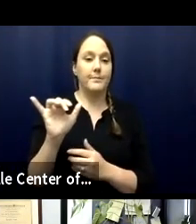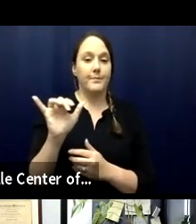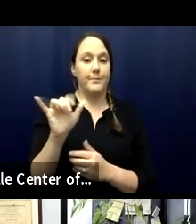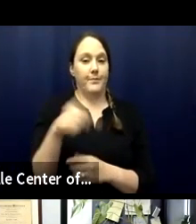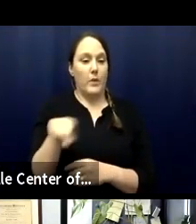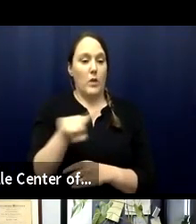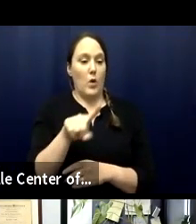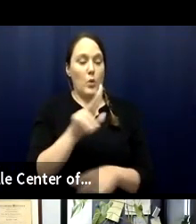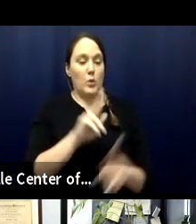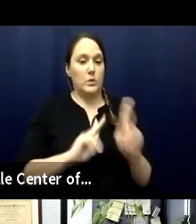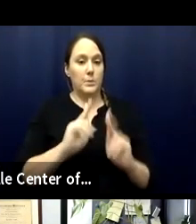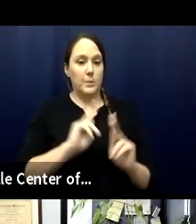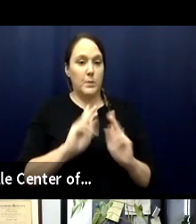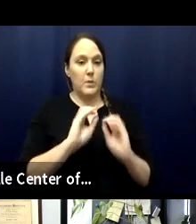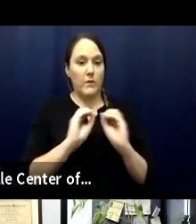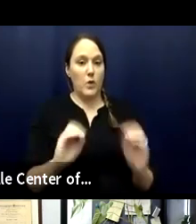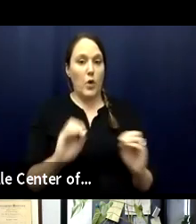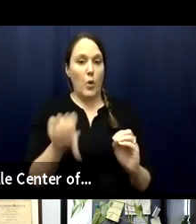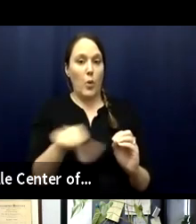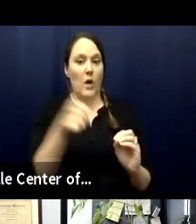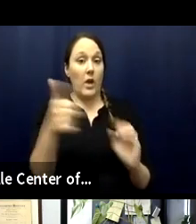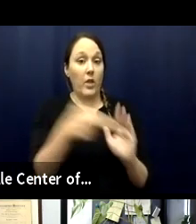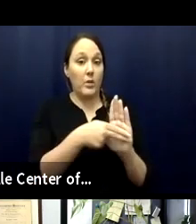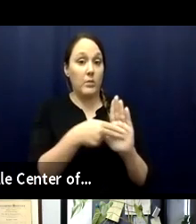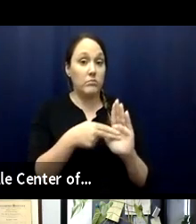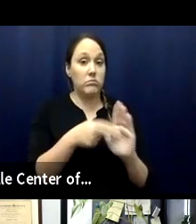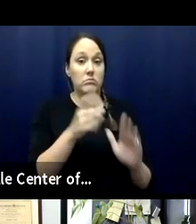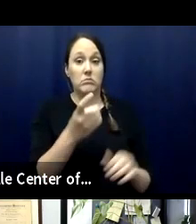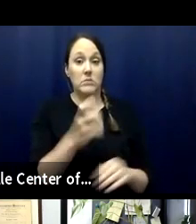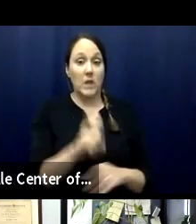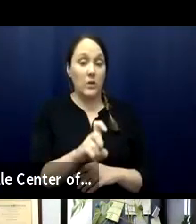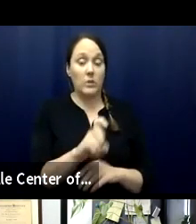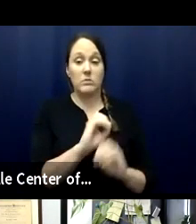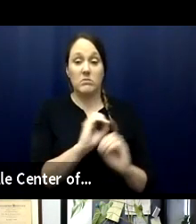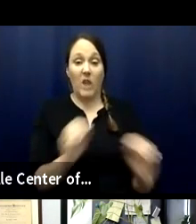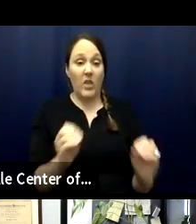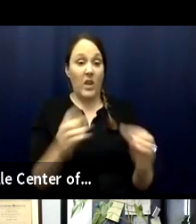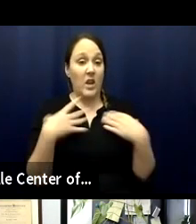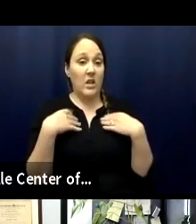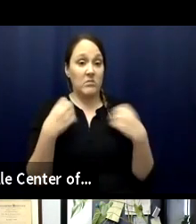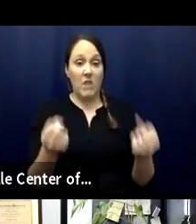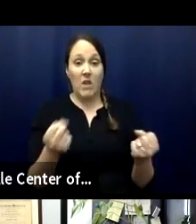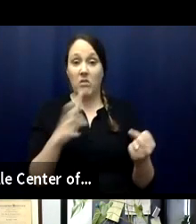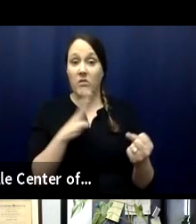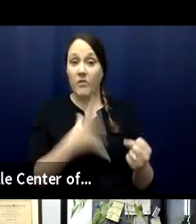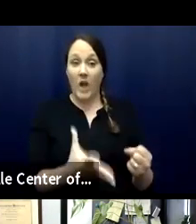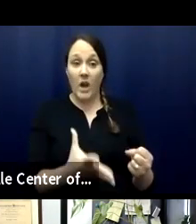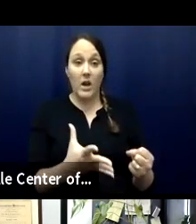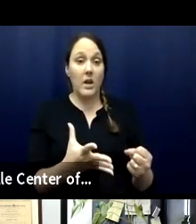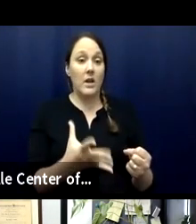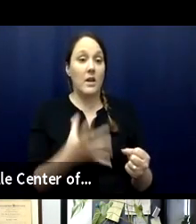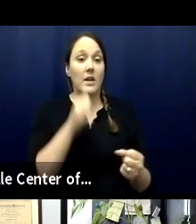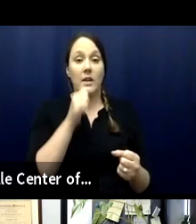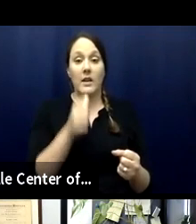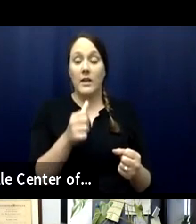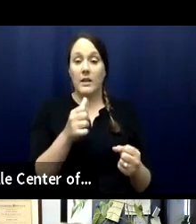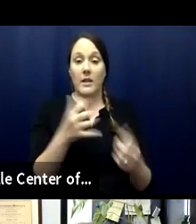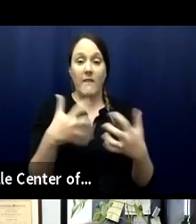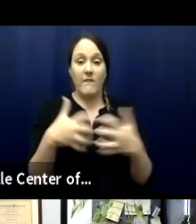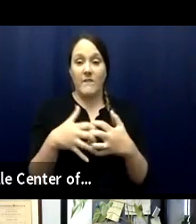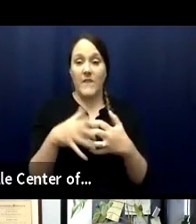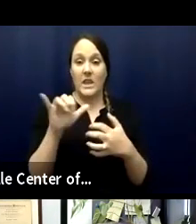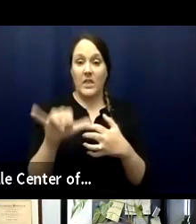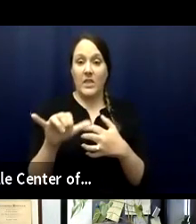people who don't have all those comorbidities, who didn't fit that classic picture. It doesn't seem like there's a